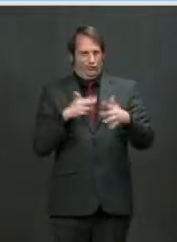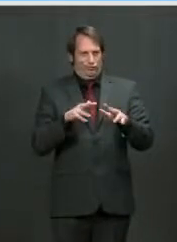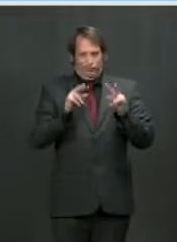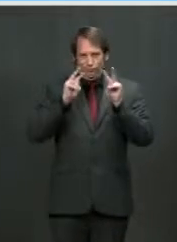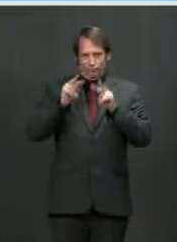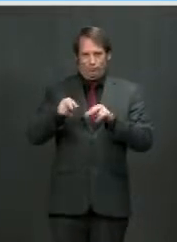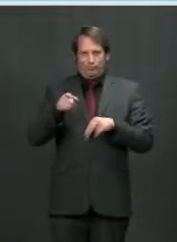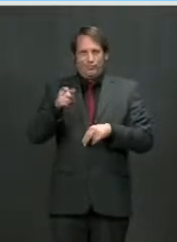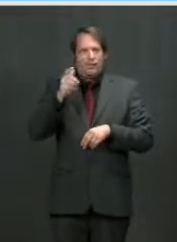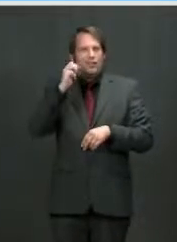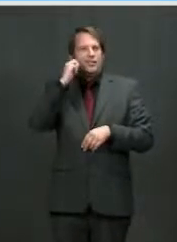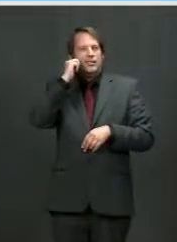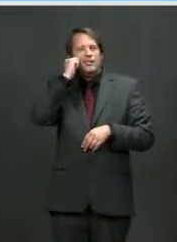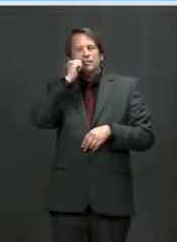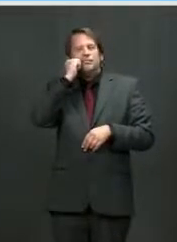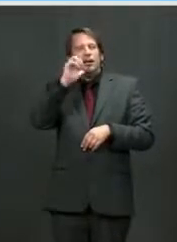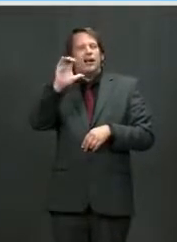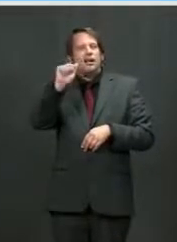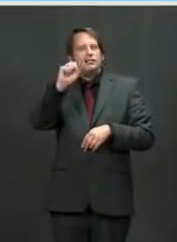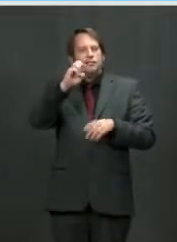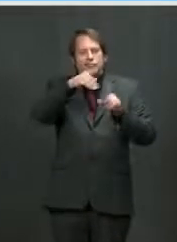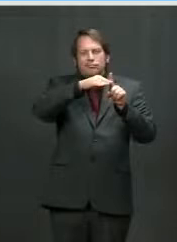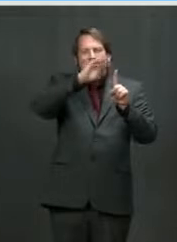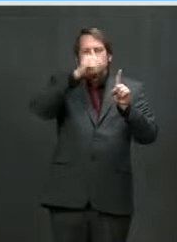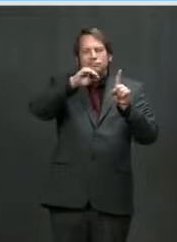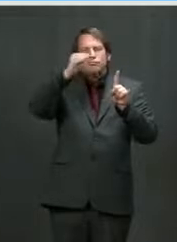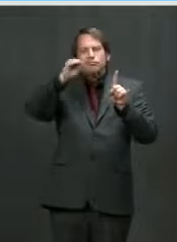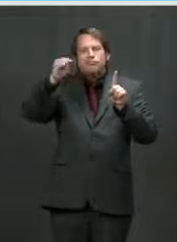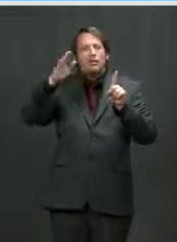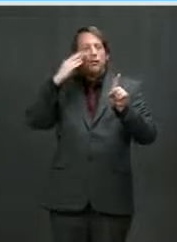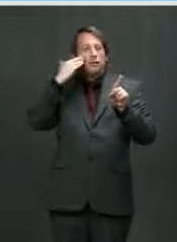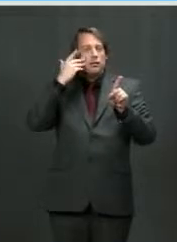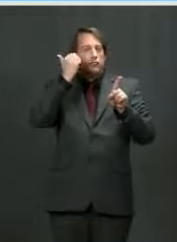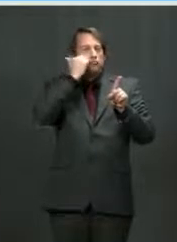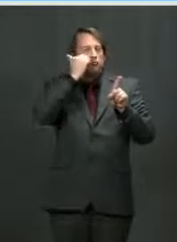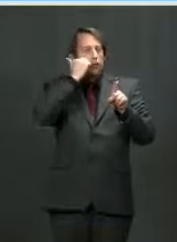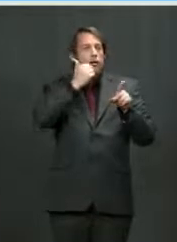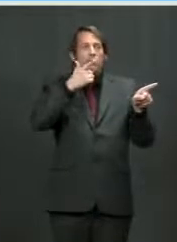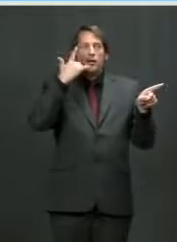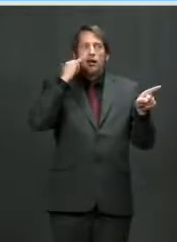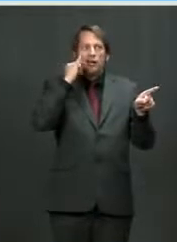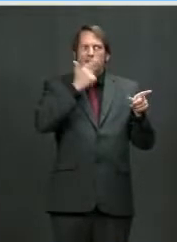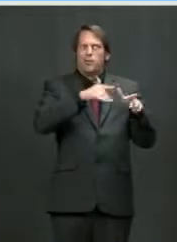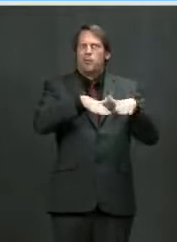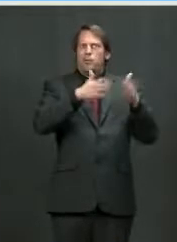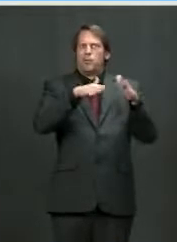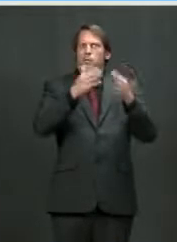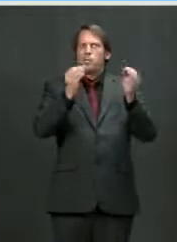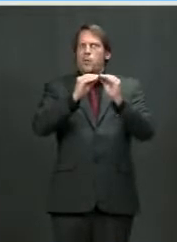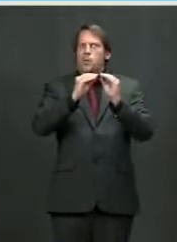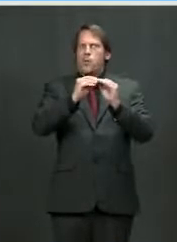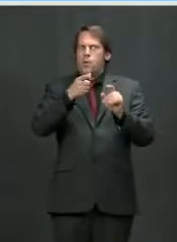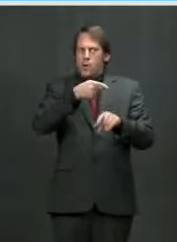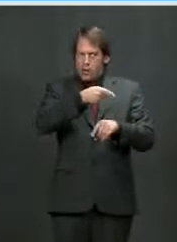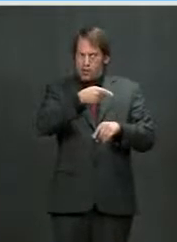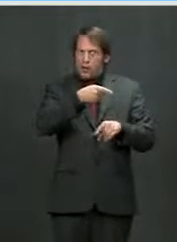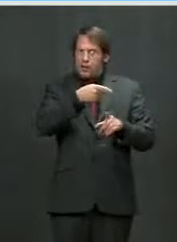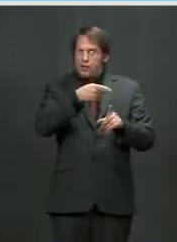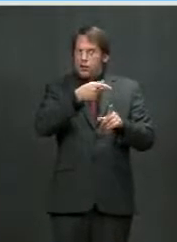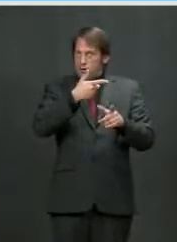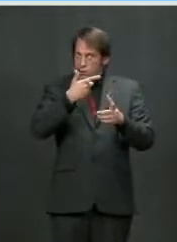with California looking to open up more regularly by June, I wondered if we have a new number